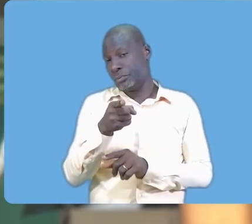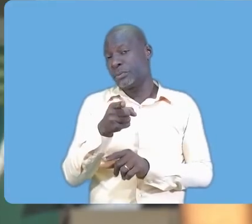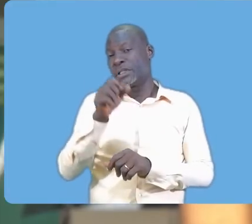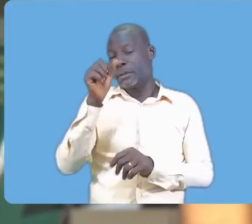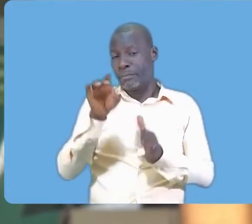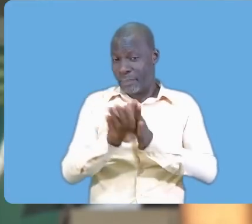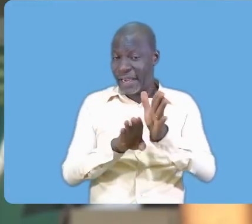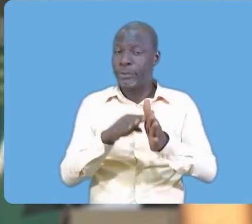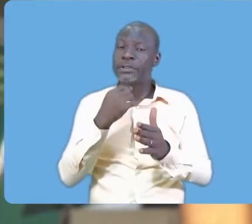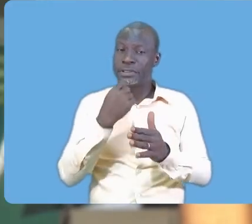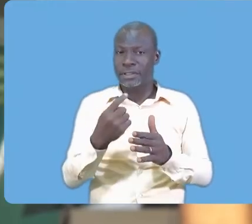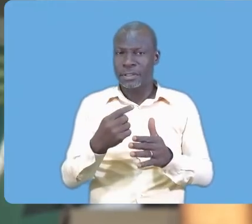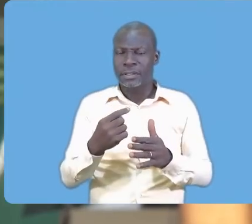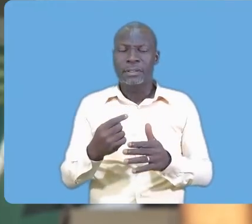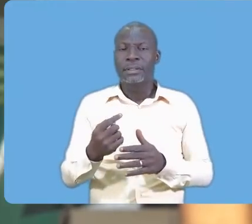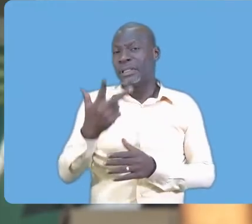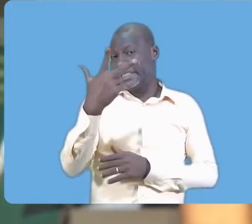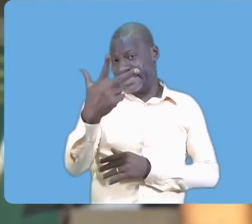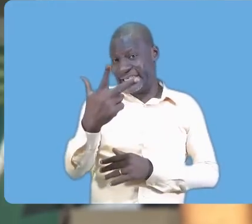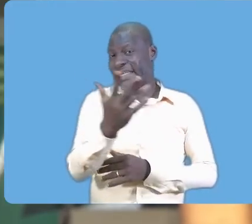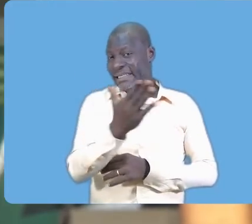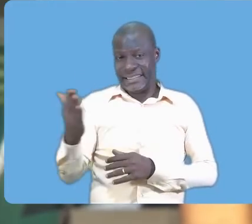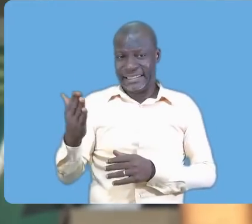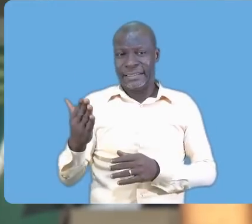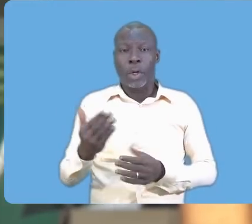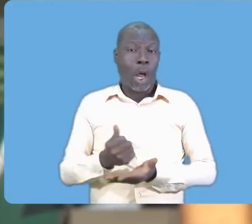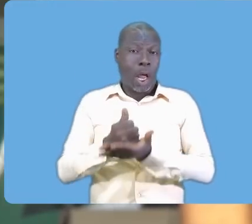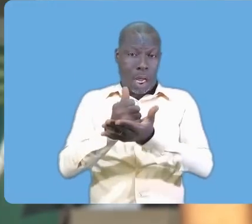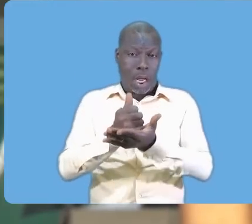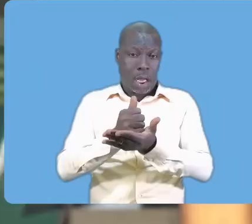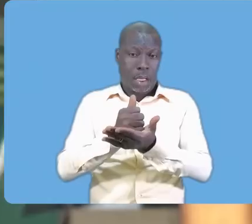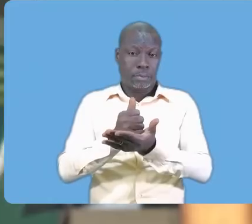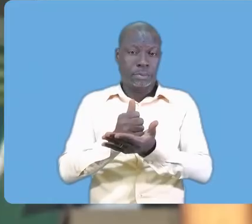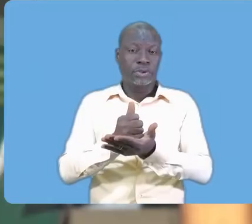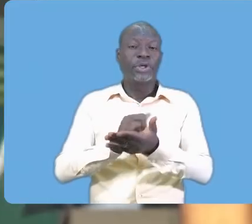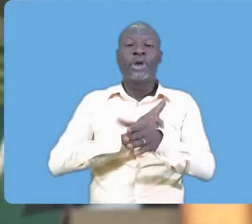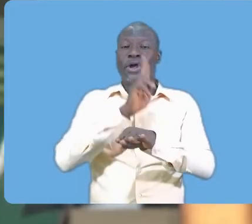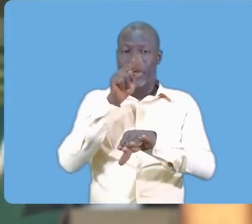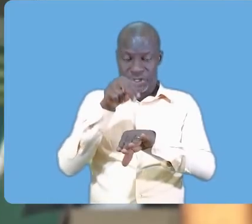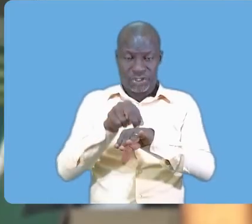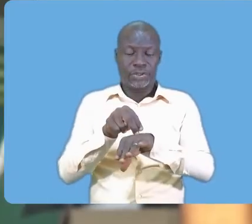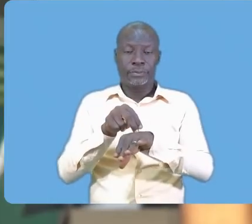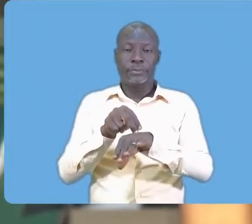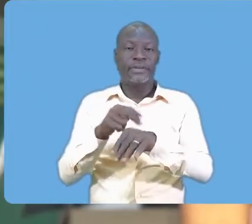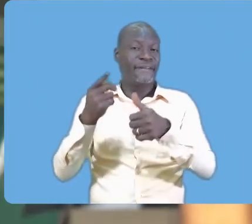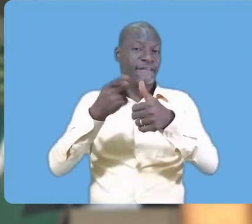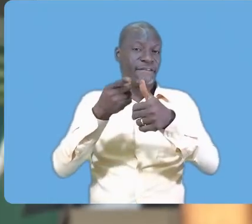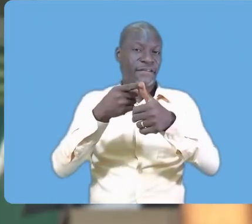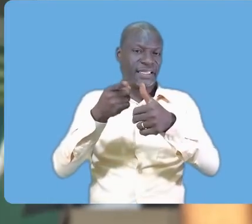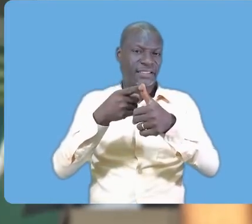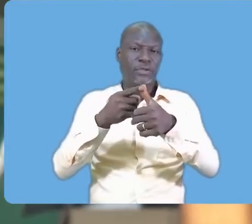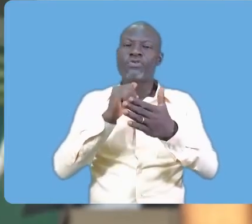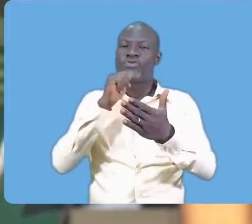Bible say ene ma miensa e sai amamuo no nea elika kra e ye